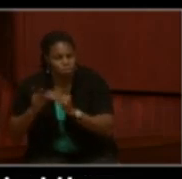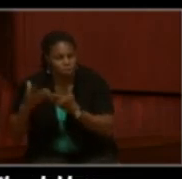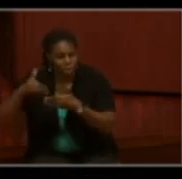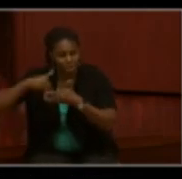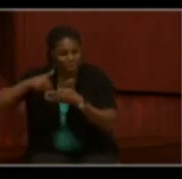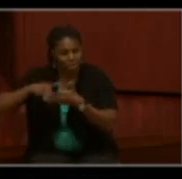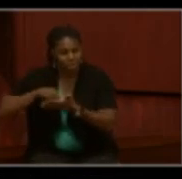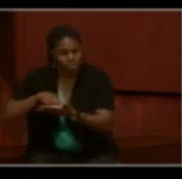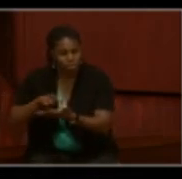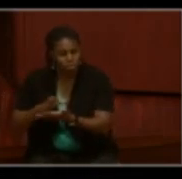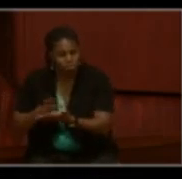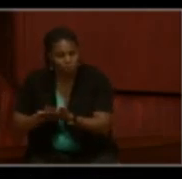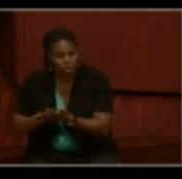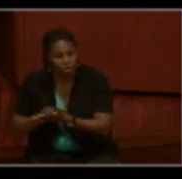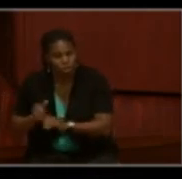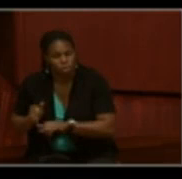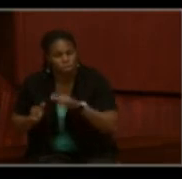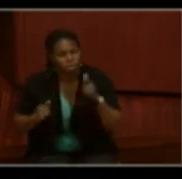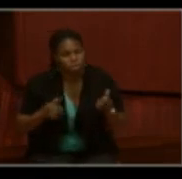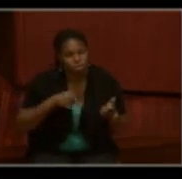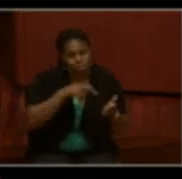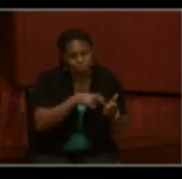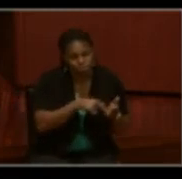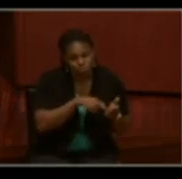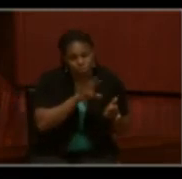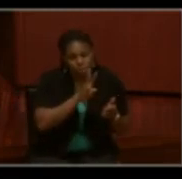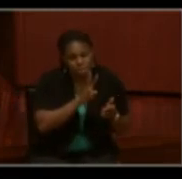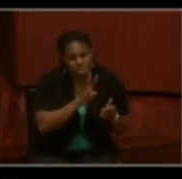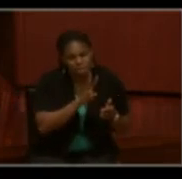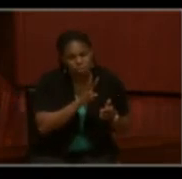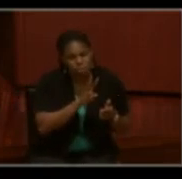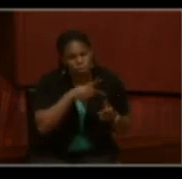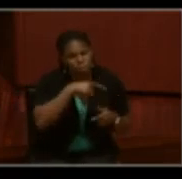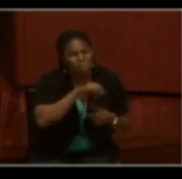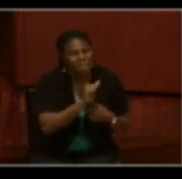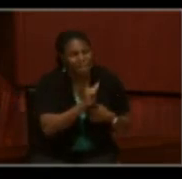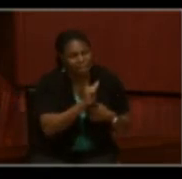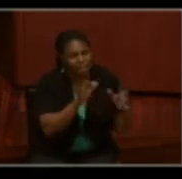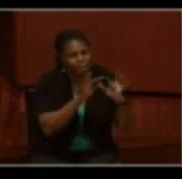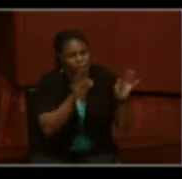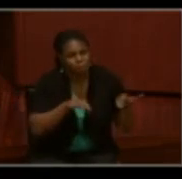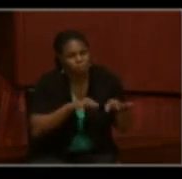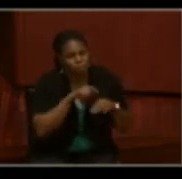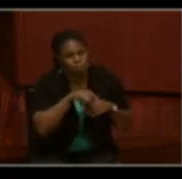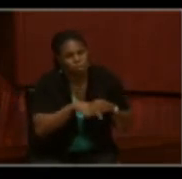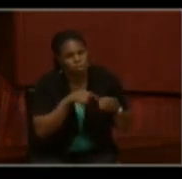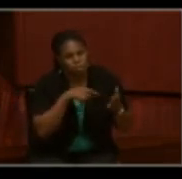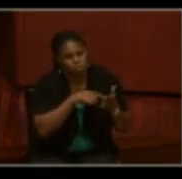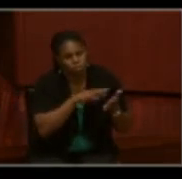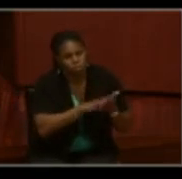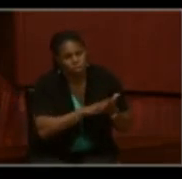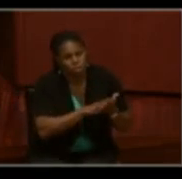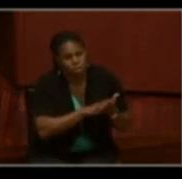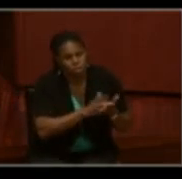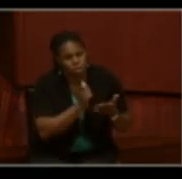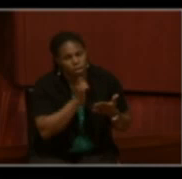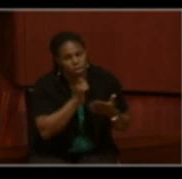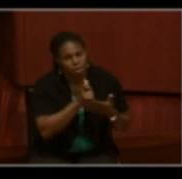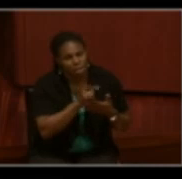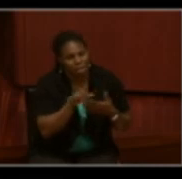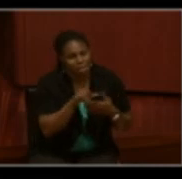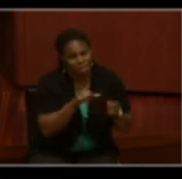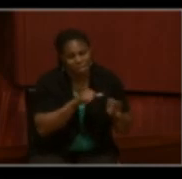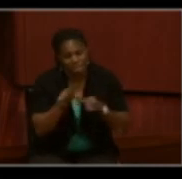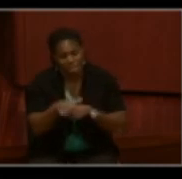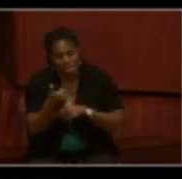record. On the other side there, you can see some WPA forms. These records are not like other